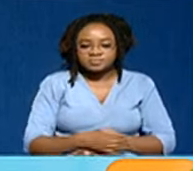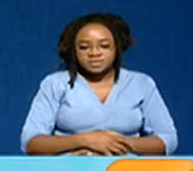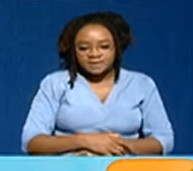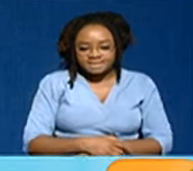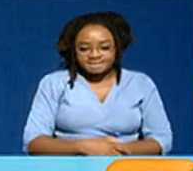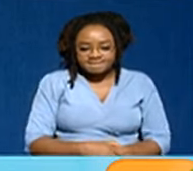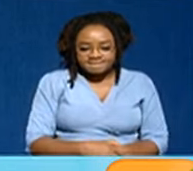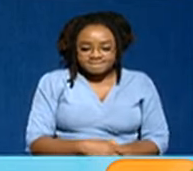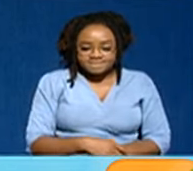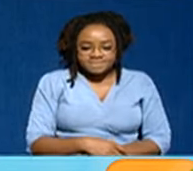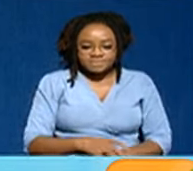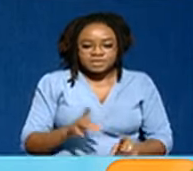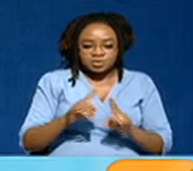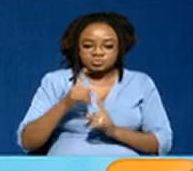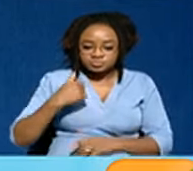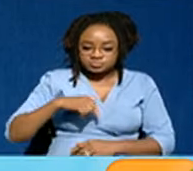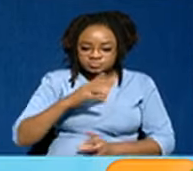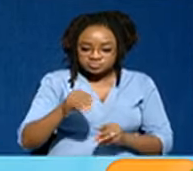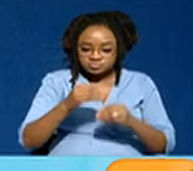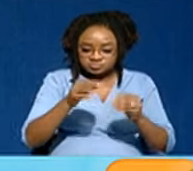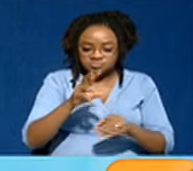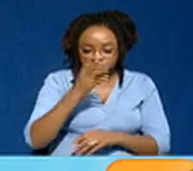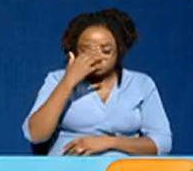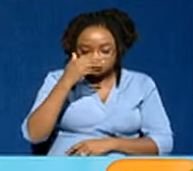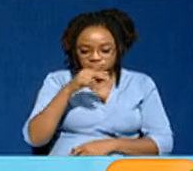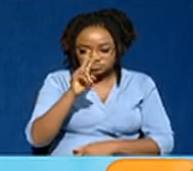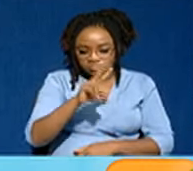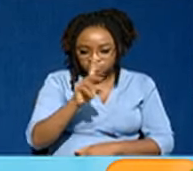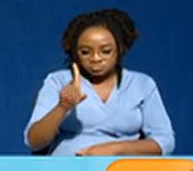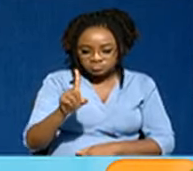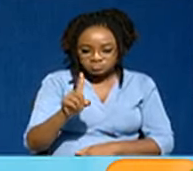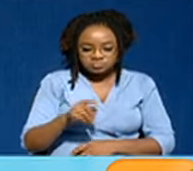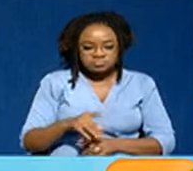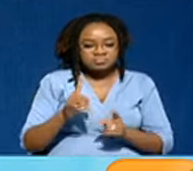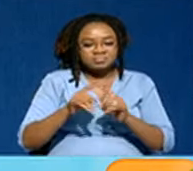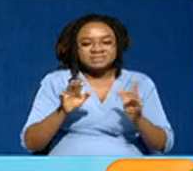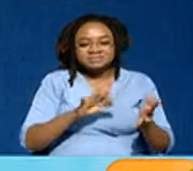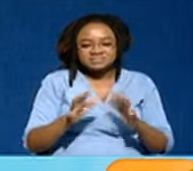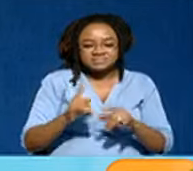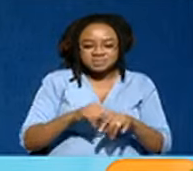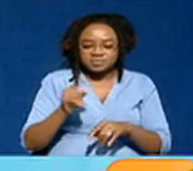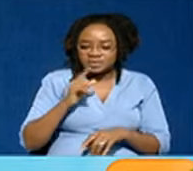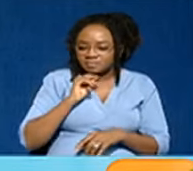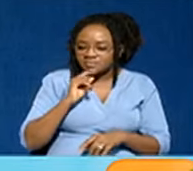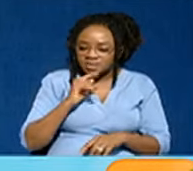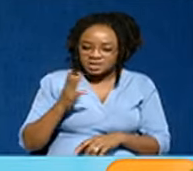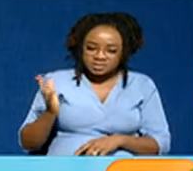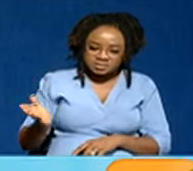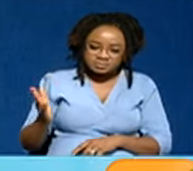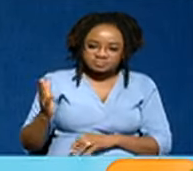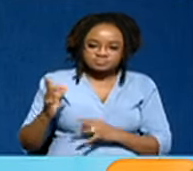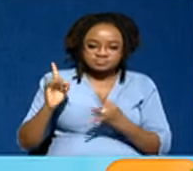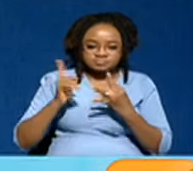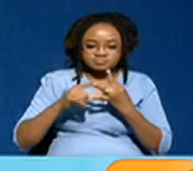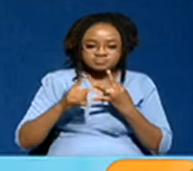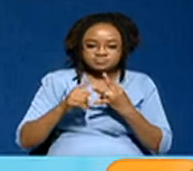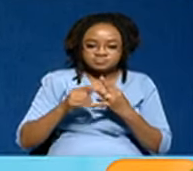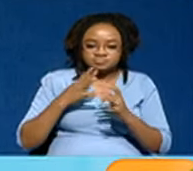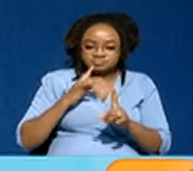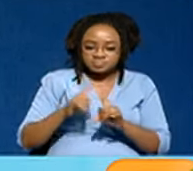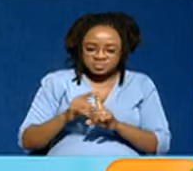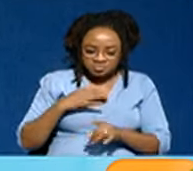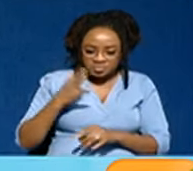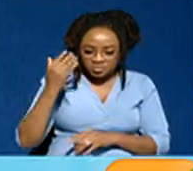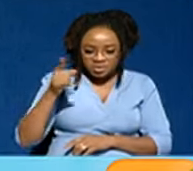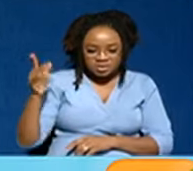We had given them 21 days with the issues. And you know, sometimes when my brother here, my senior, because you know, it's